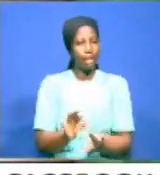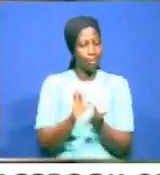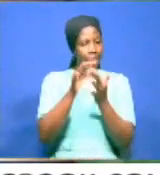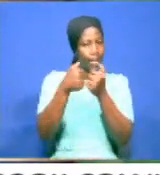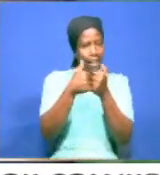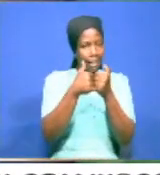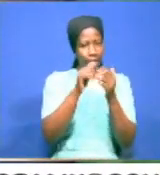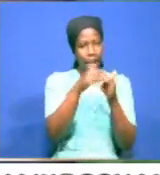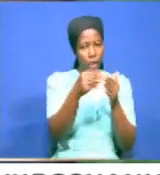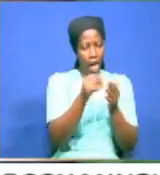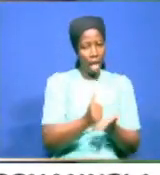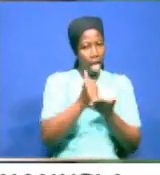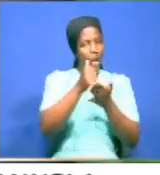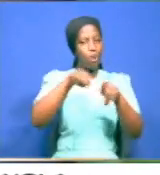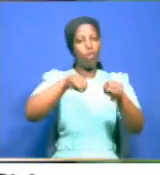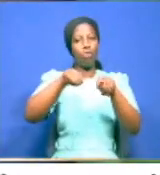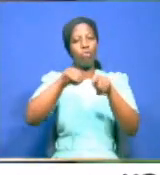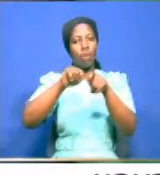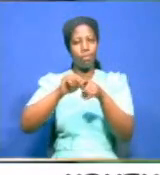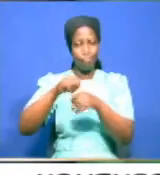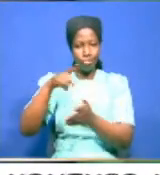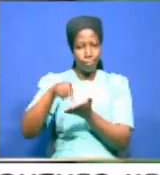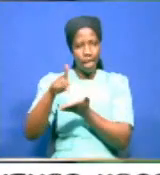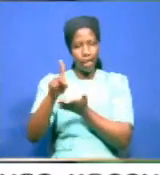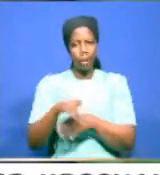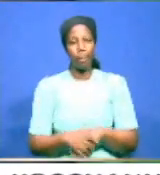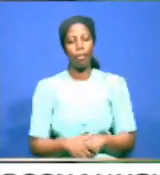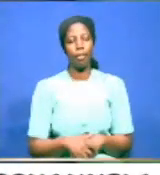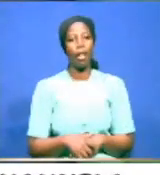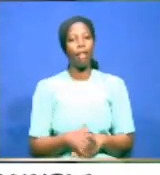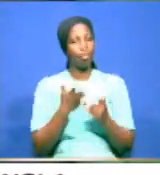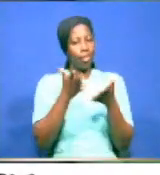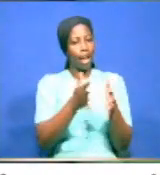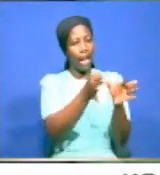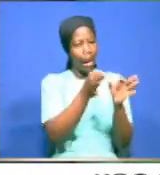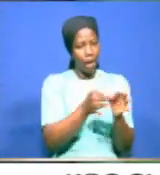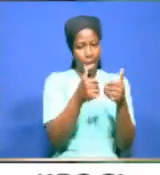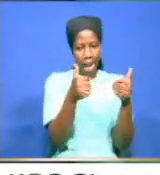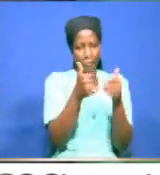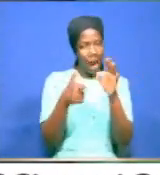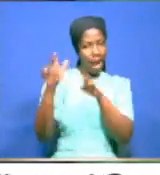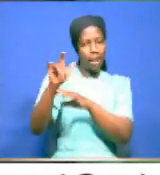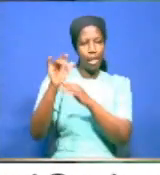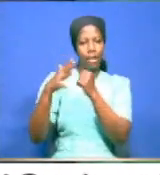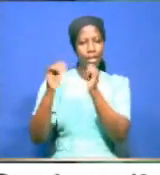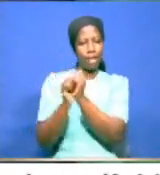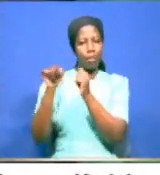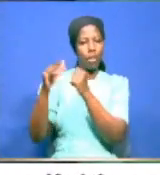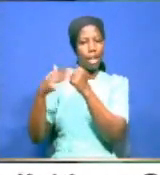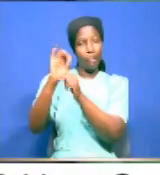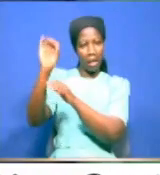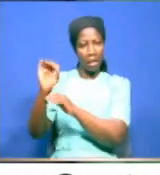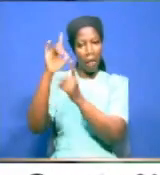in containing the inflation. The current account deficit increased by 10.9% to Kenya